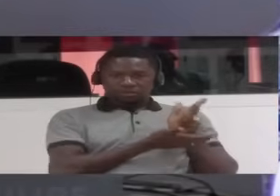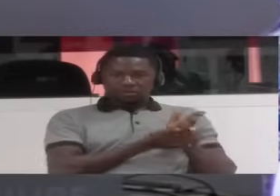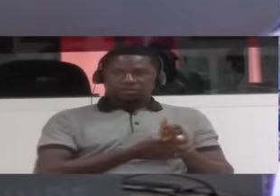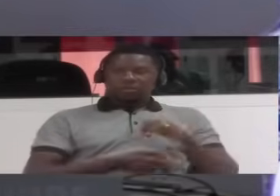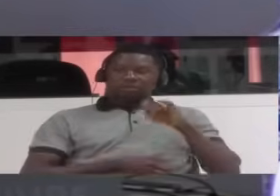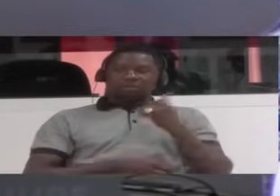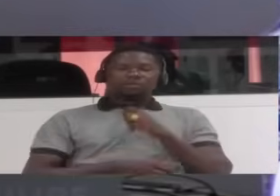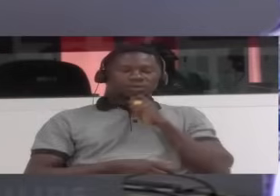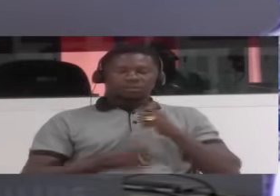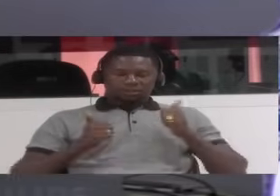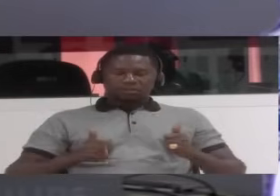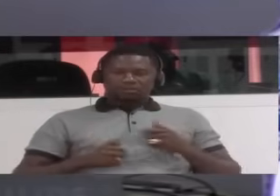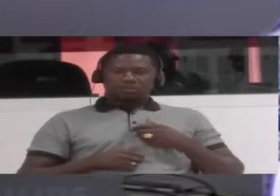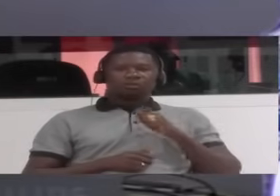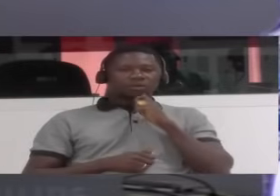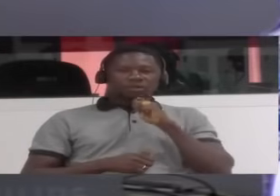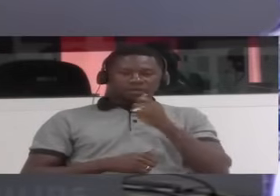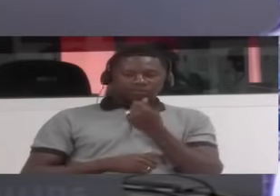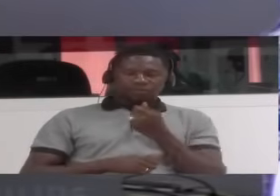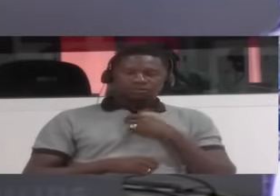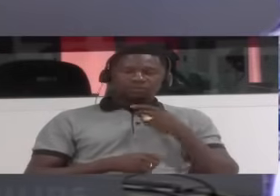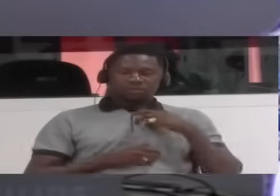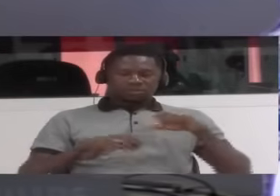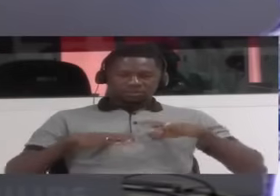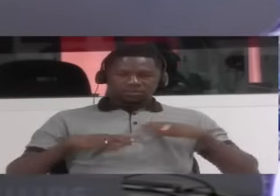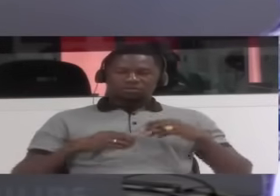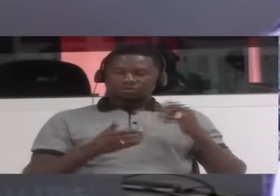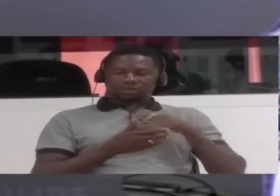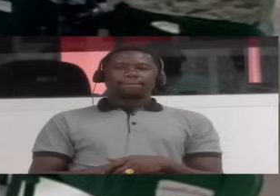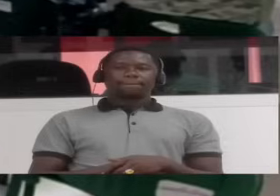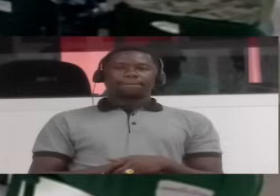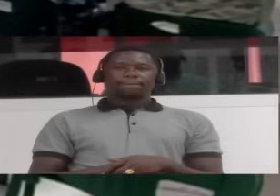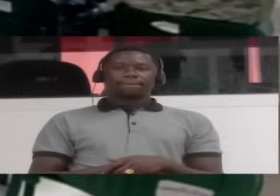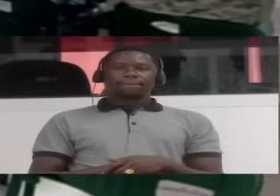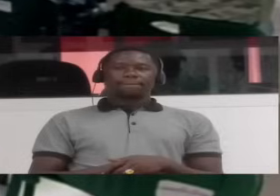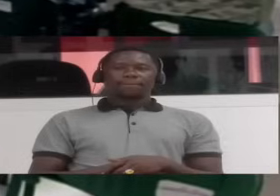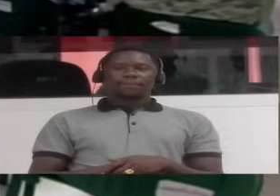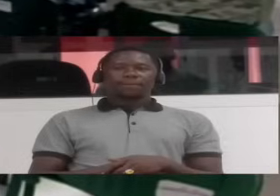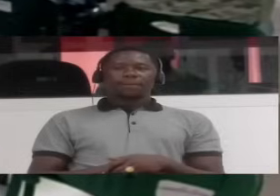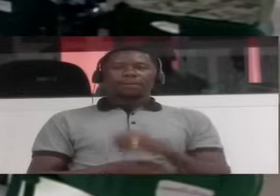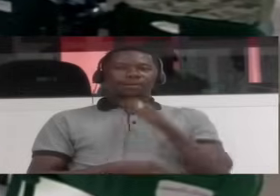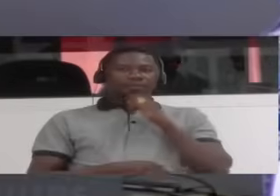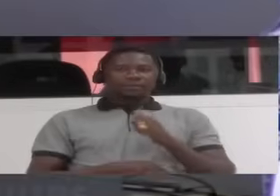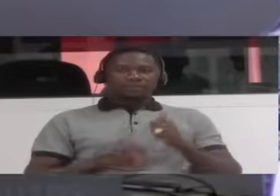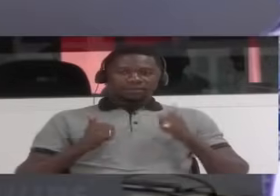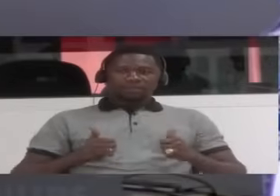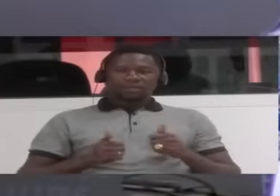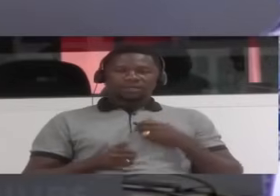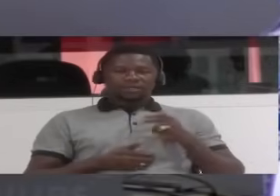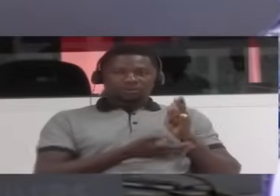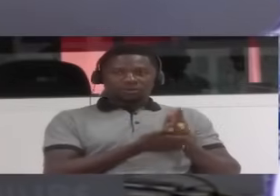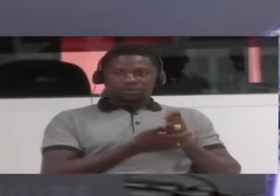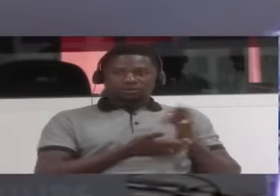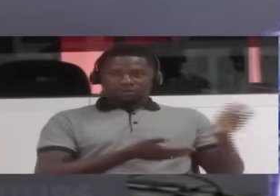Chair, good afternoon. We are ready to proceed. Mr. Osher, could you kindly bring in the witness, please? Mr. Chair, as the witness